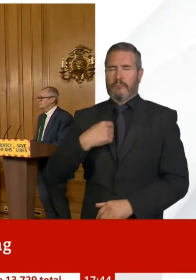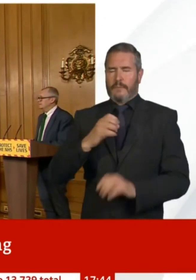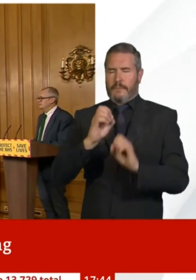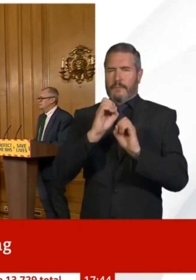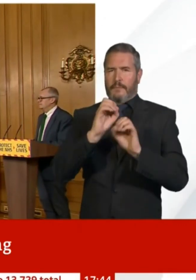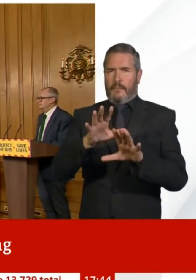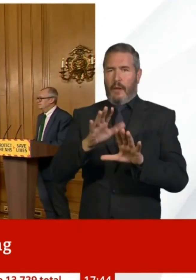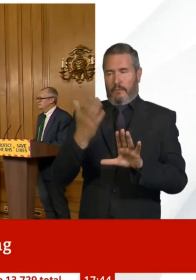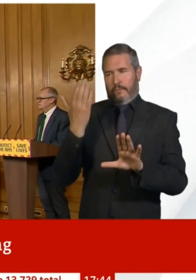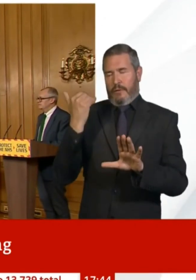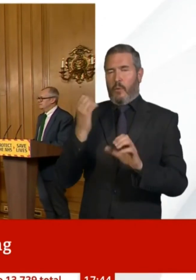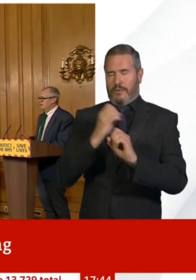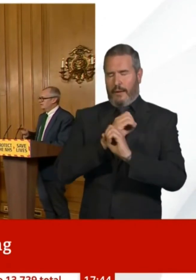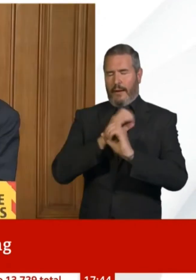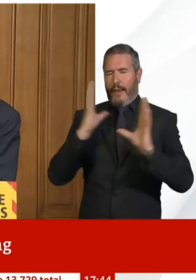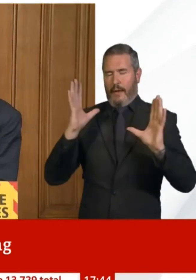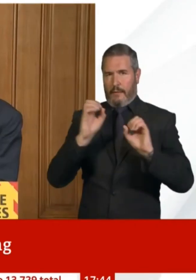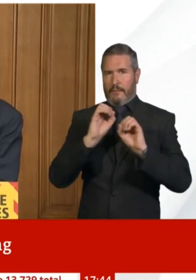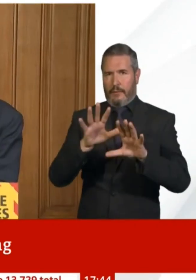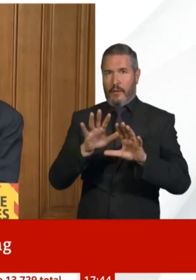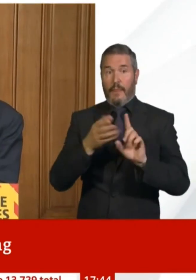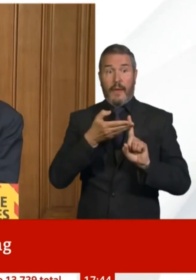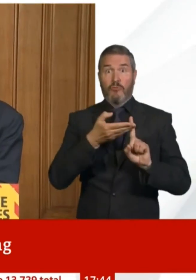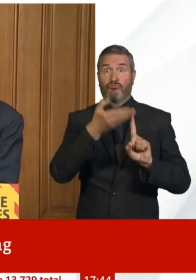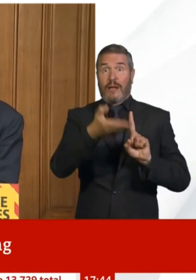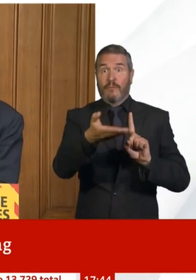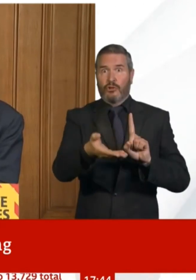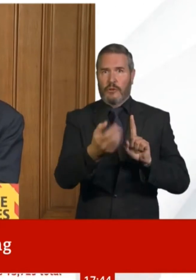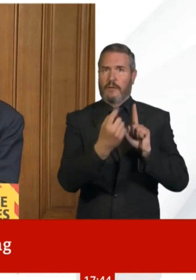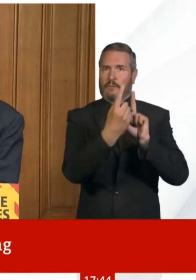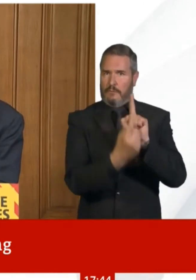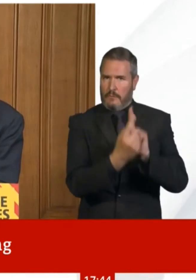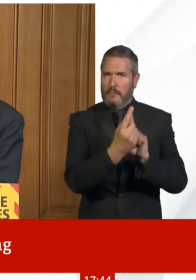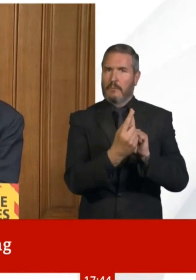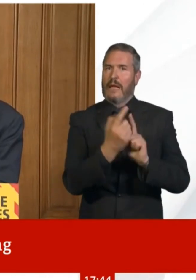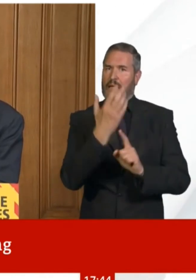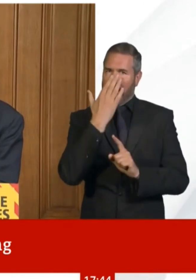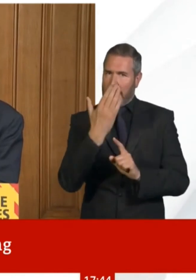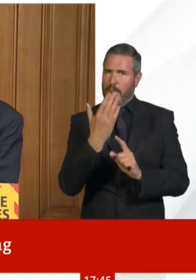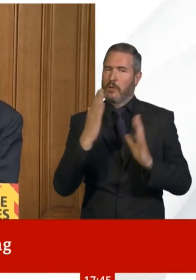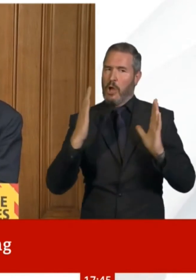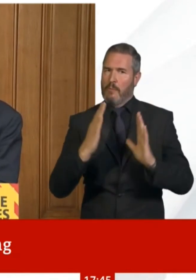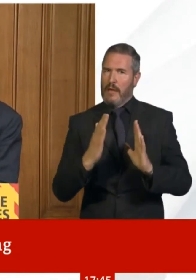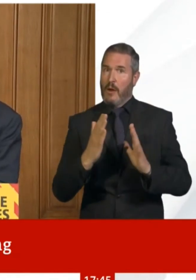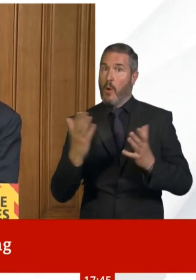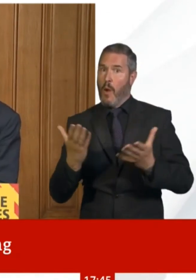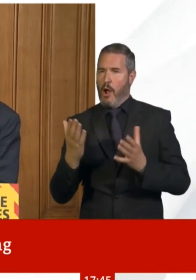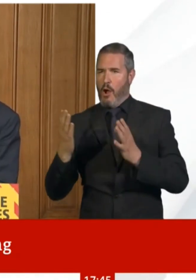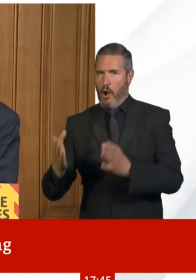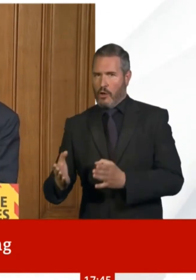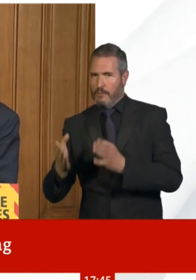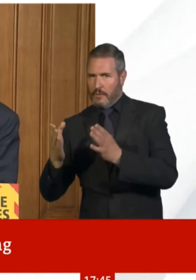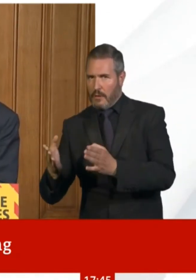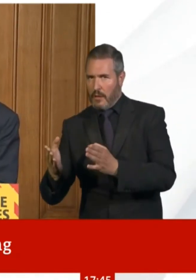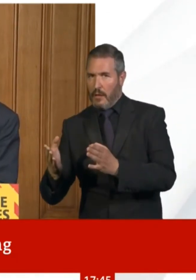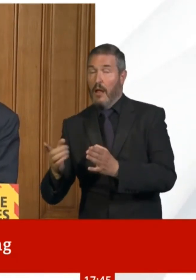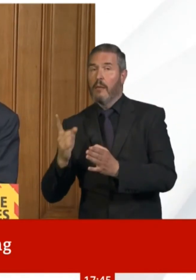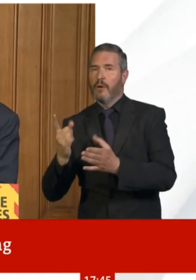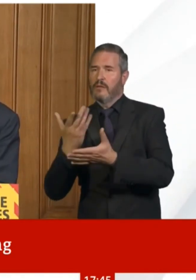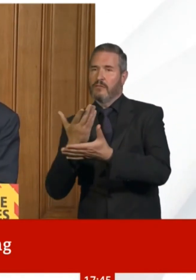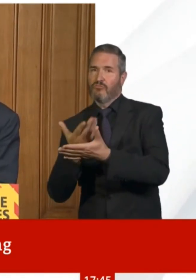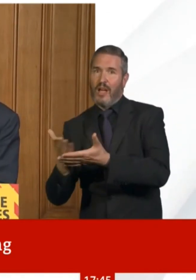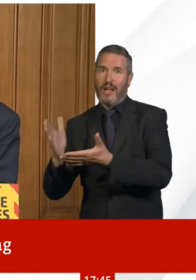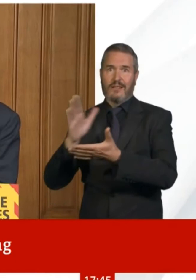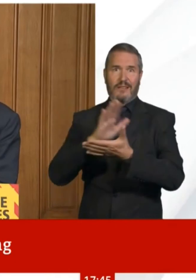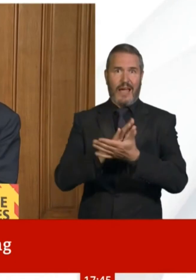the R has come down. Cases look as though they've come down in hospital. There's a lag time before that translates